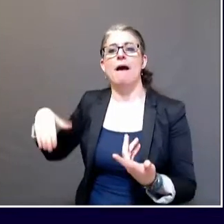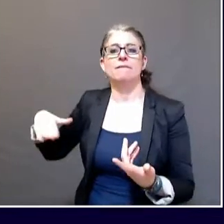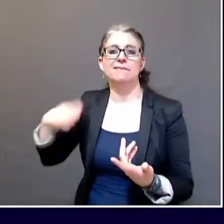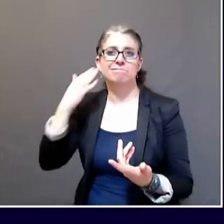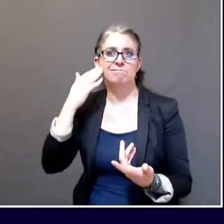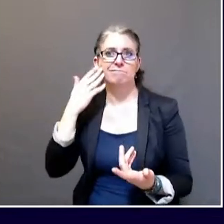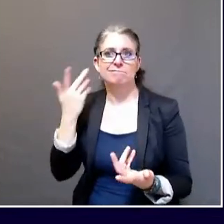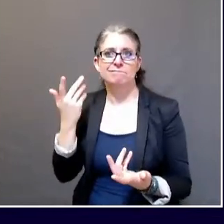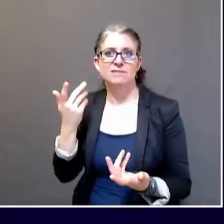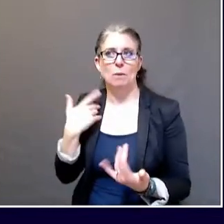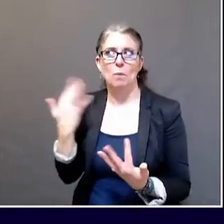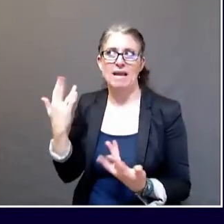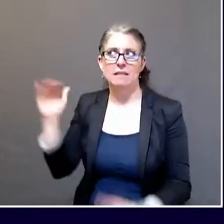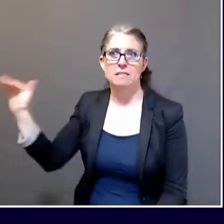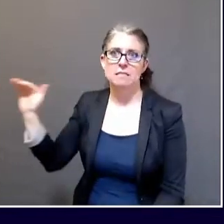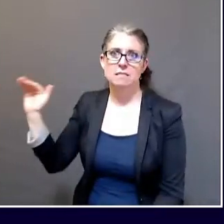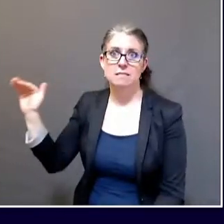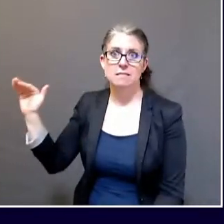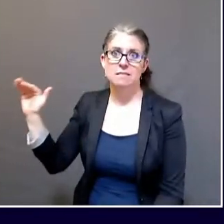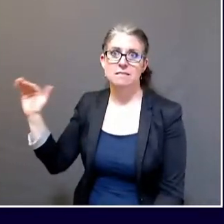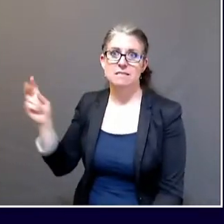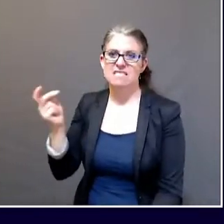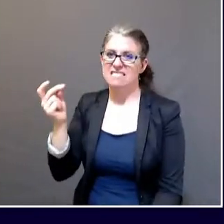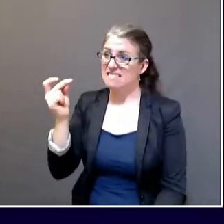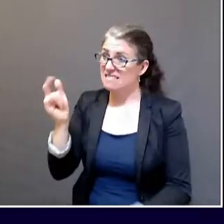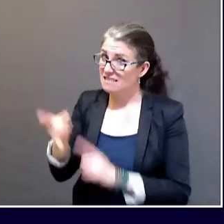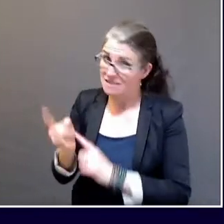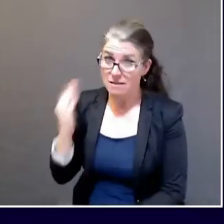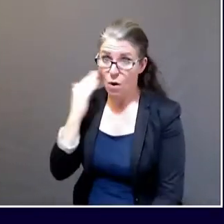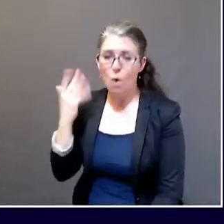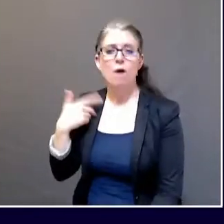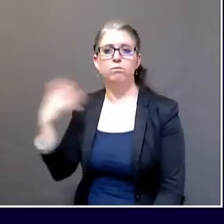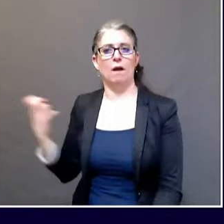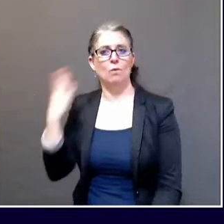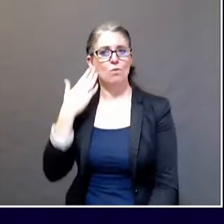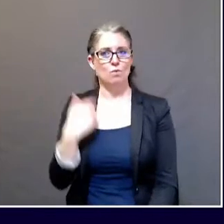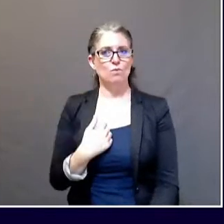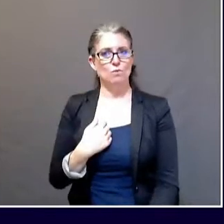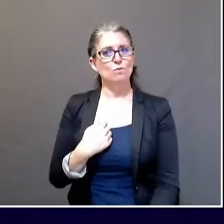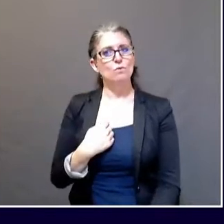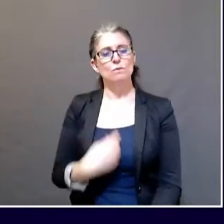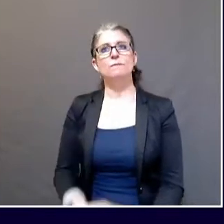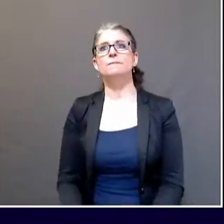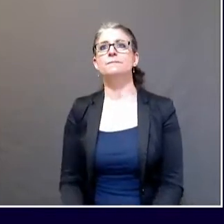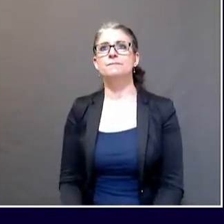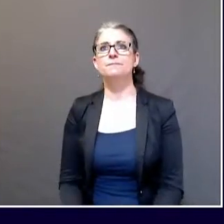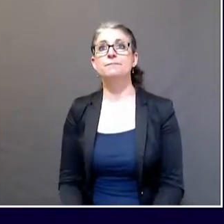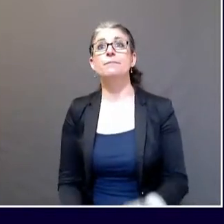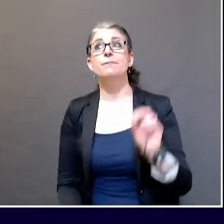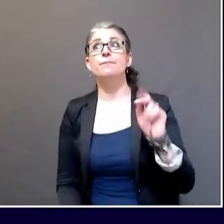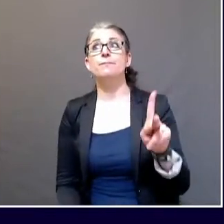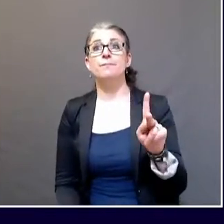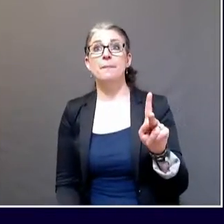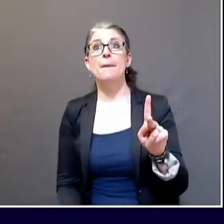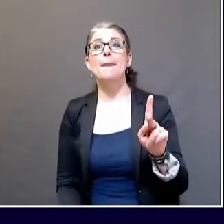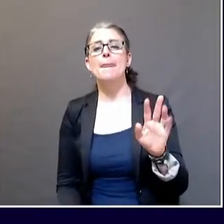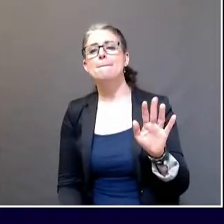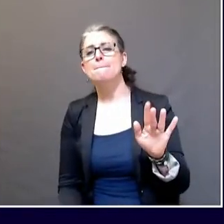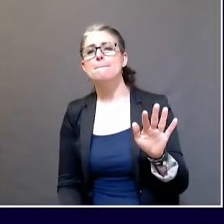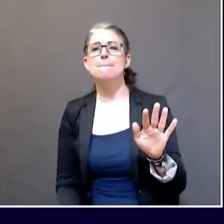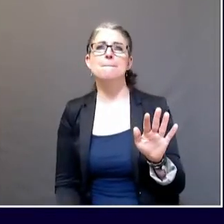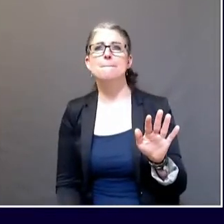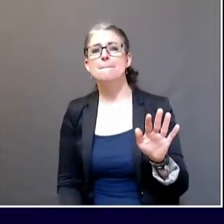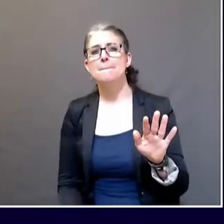that. Got it. Mm-hmm. Is it possible to speculate at this point when there could